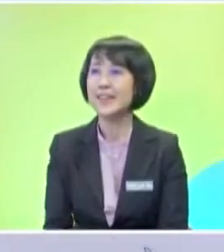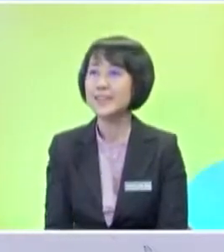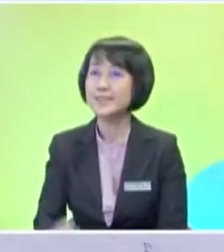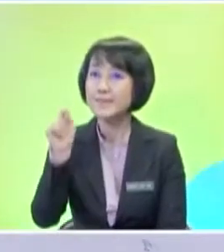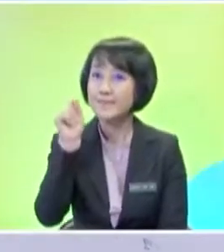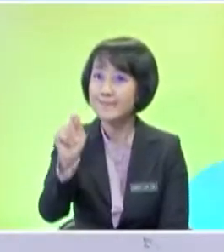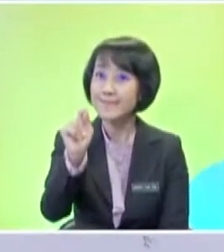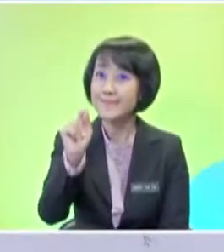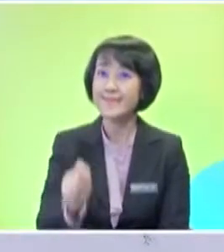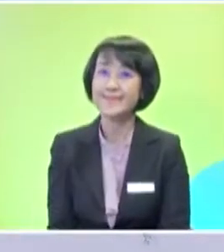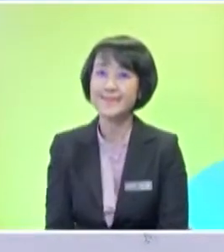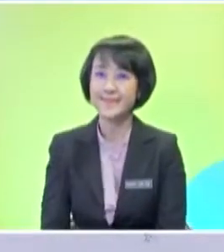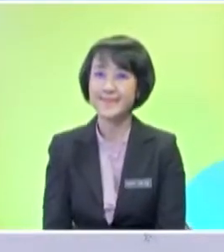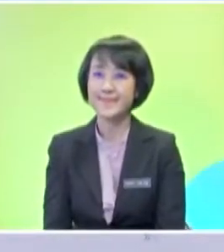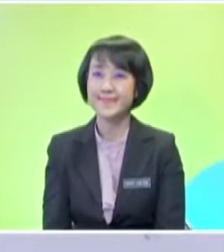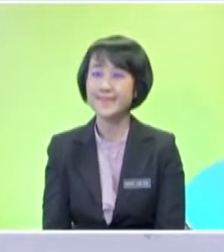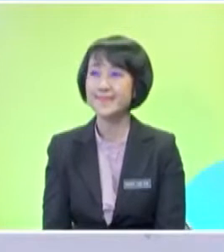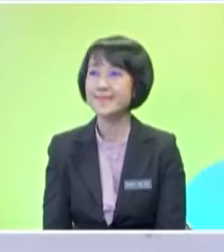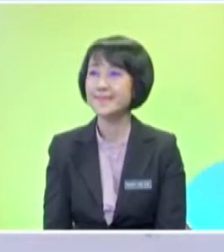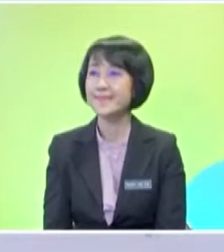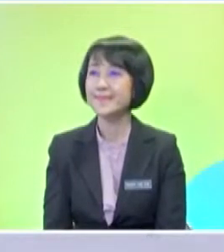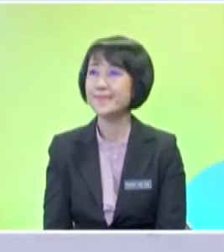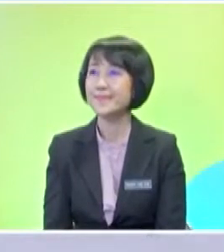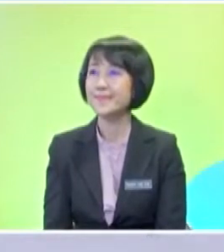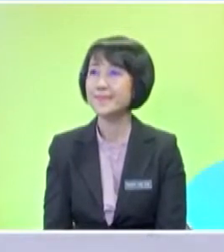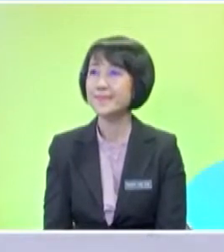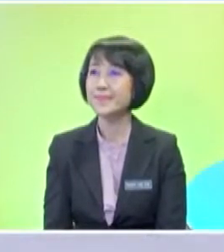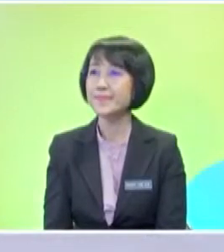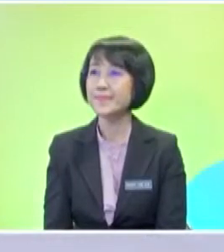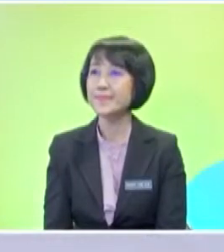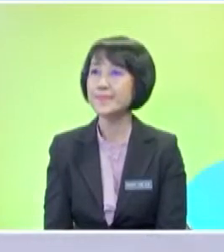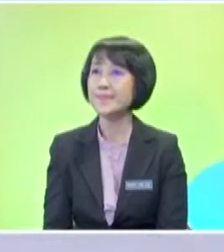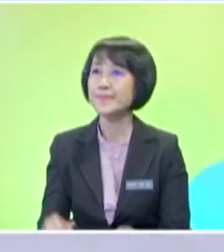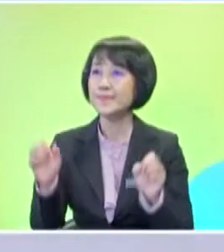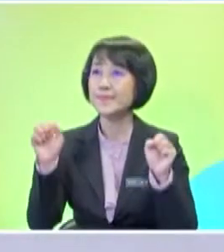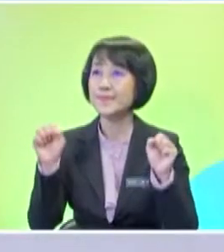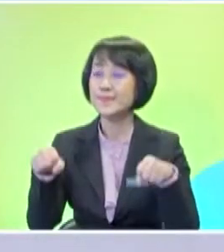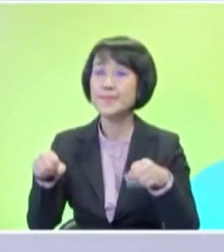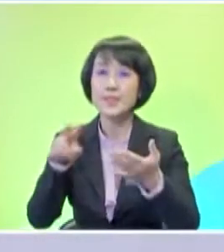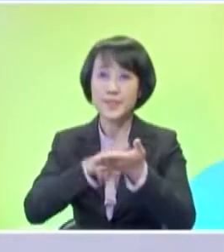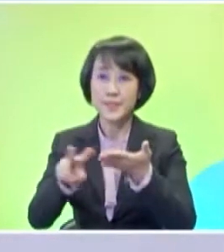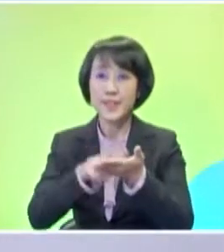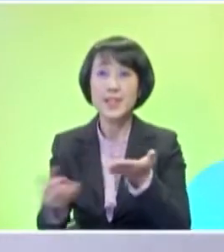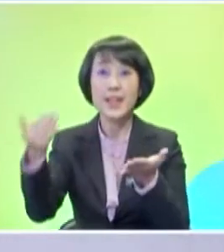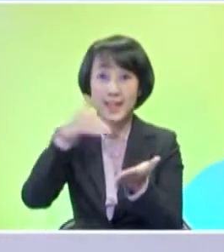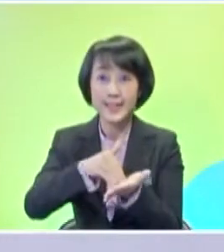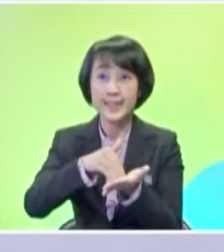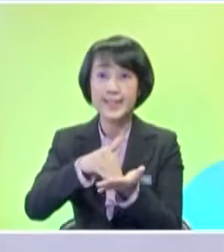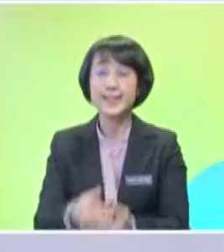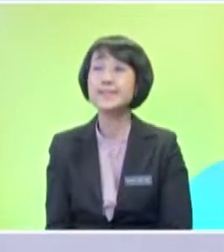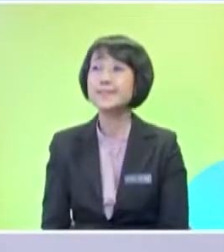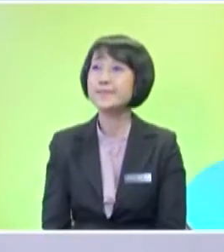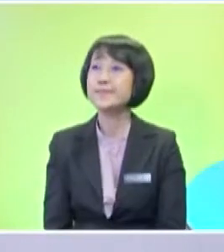Okay, full stop at the end of the sentence. Mm. Okay, can you read once more for me? Okay, I will read